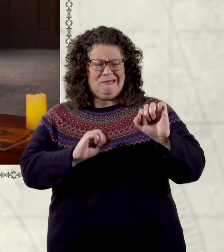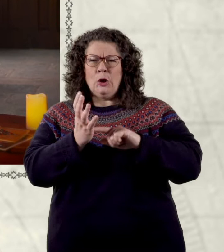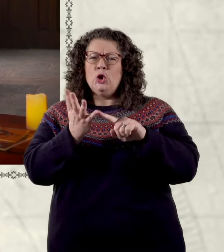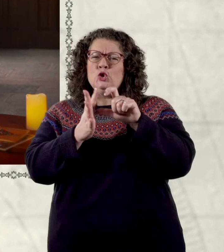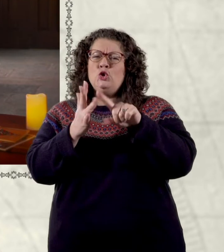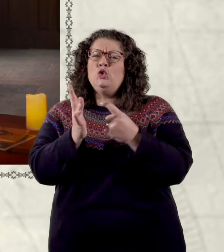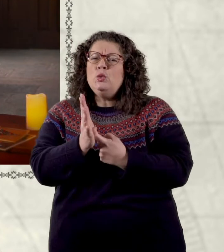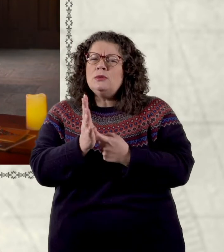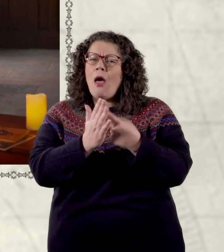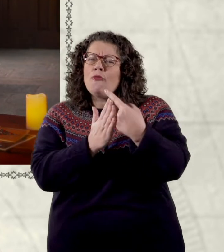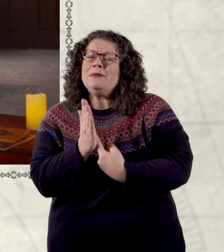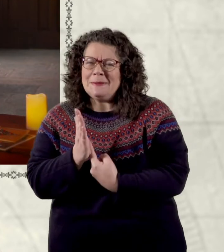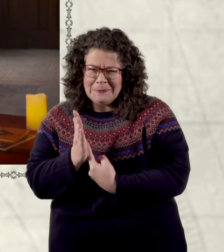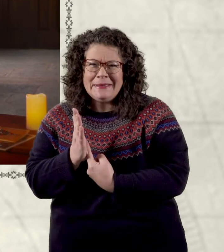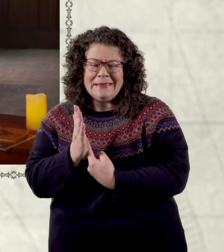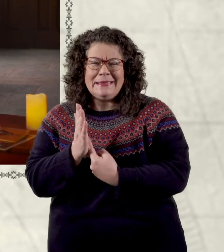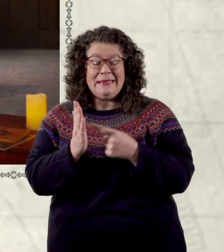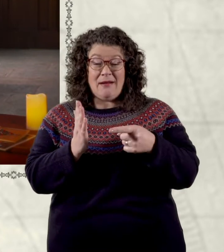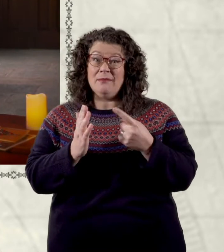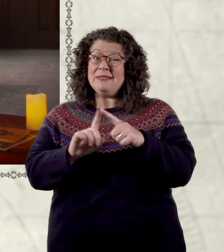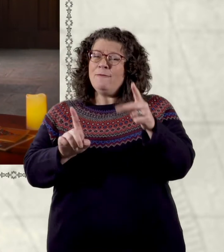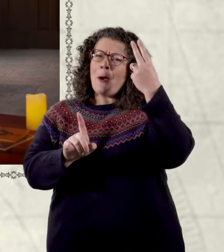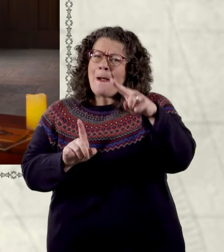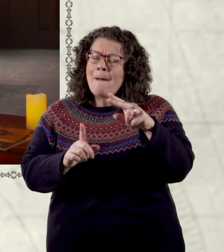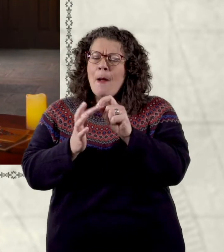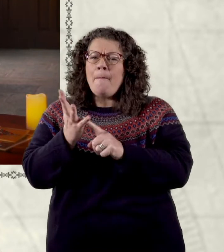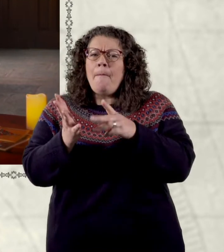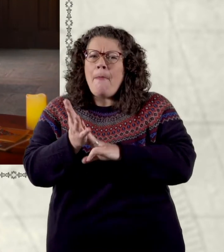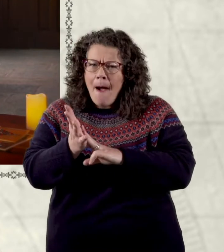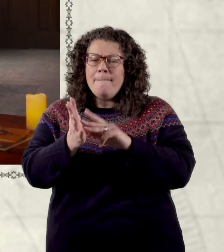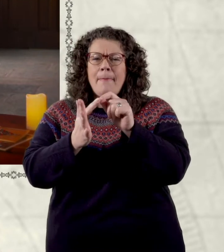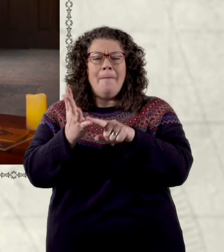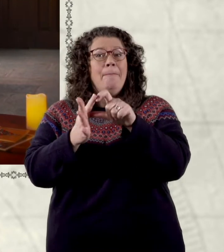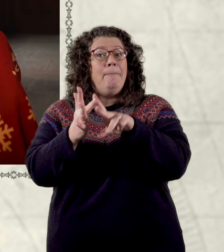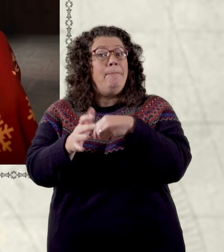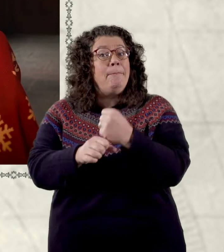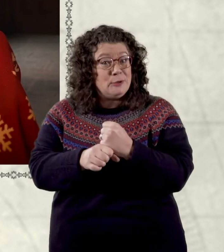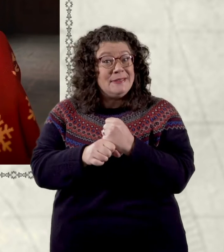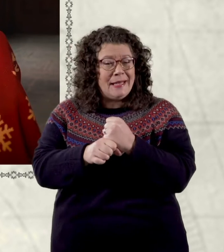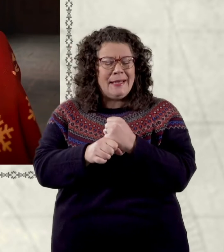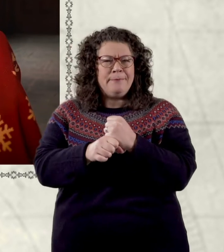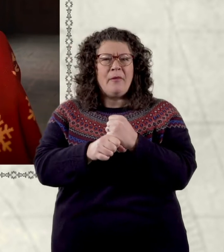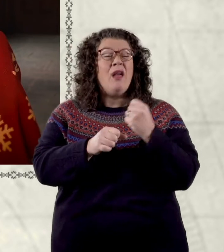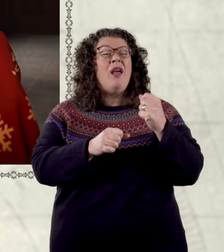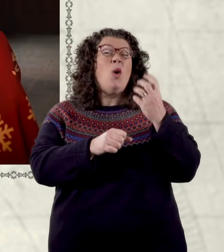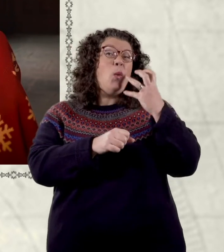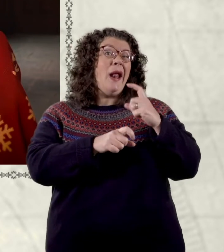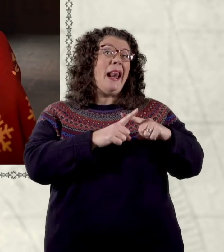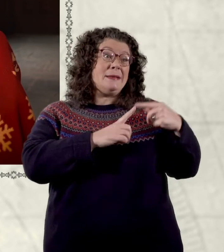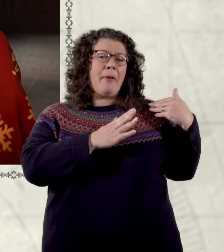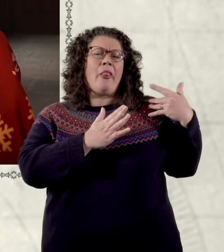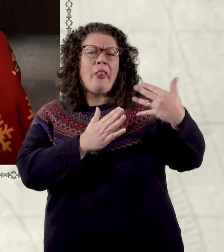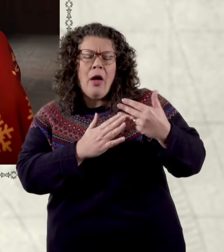recipes, which gave it its other name, plum pudding. We had to wait till George